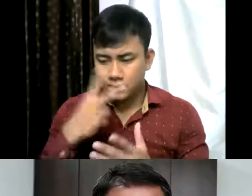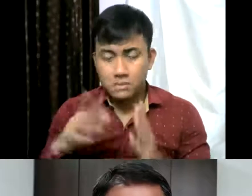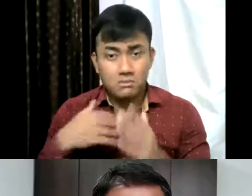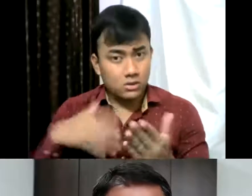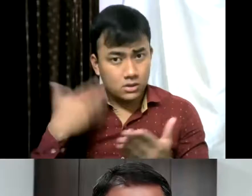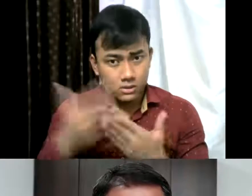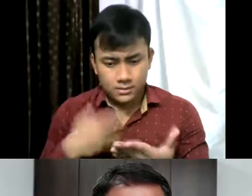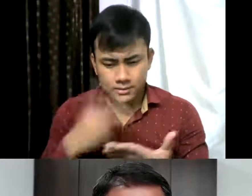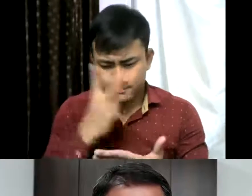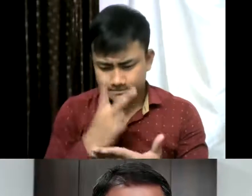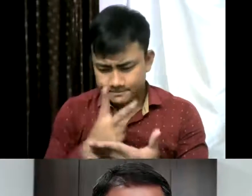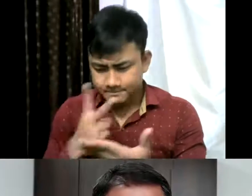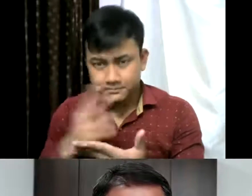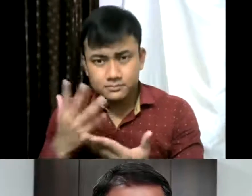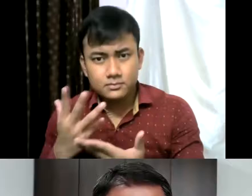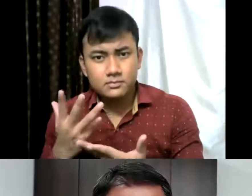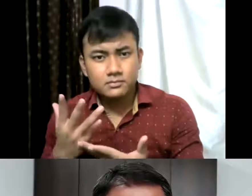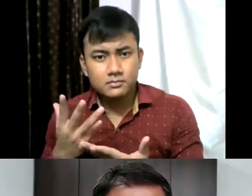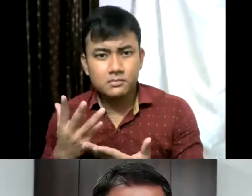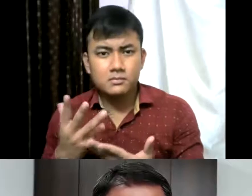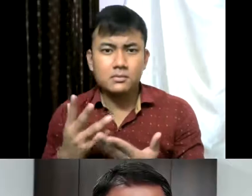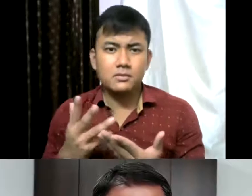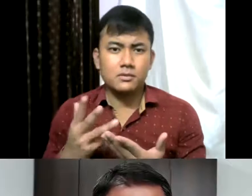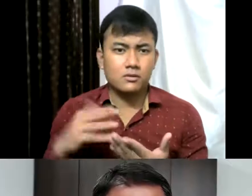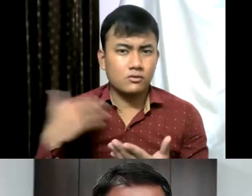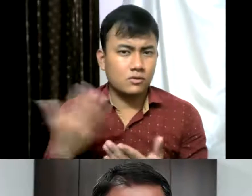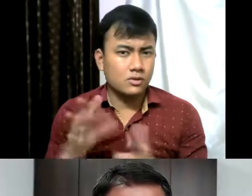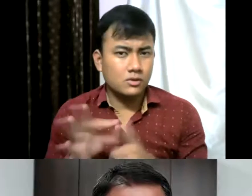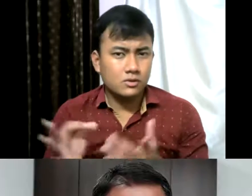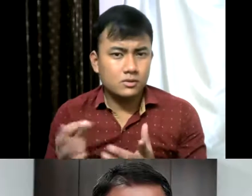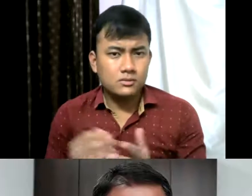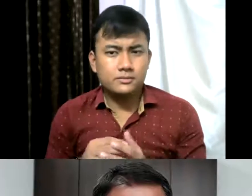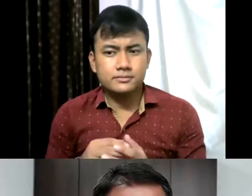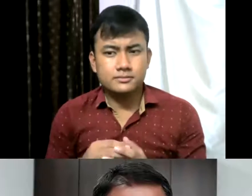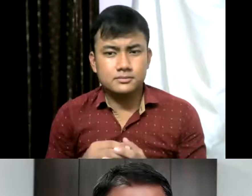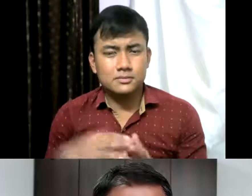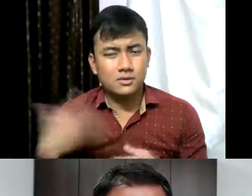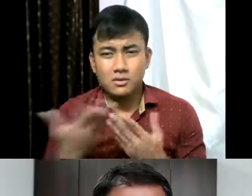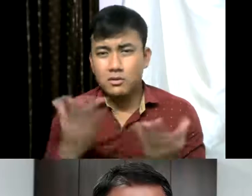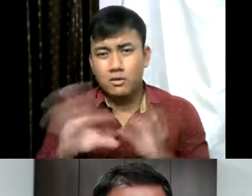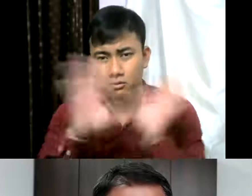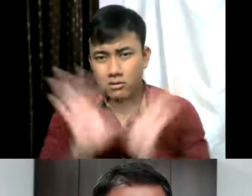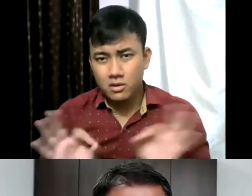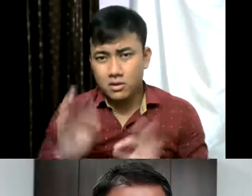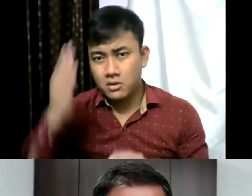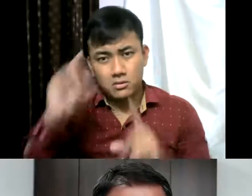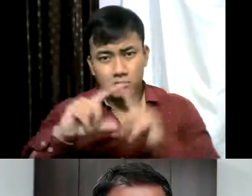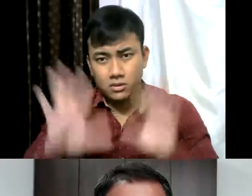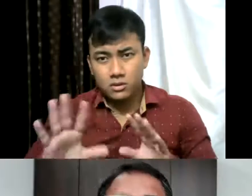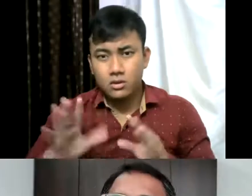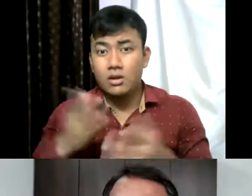that we are solidifying and fortifying the ways in which we already knew how to practice